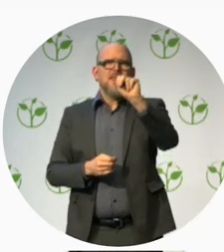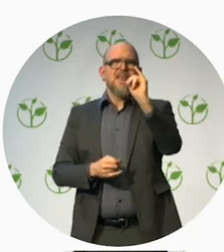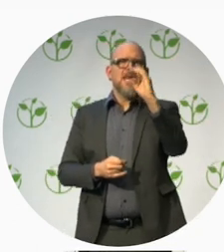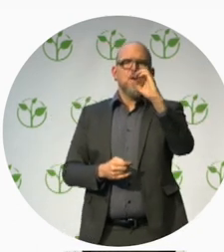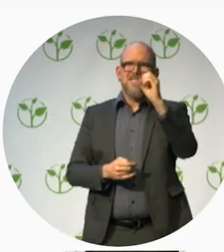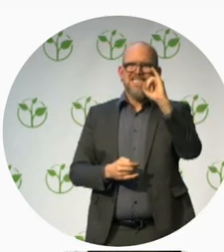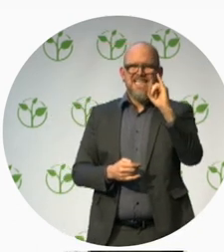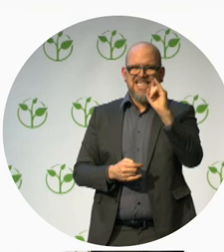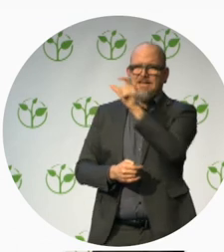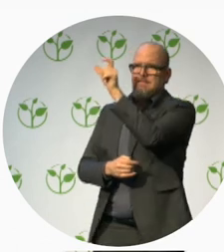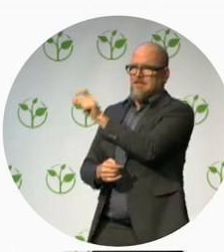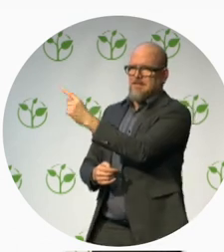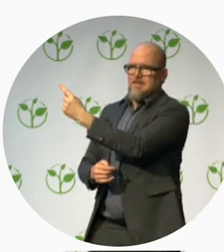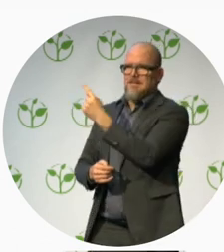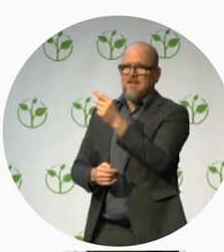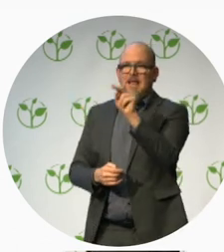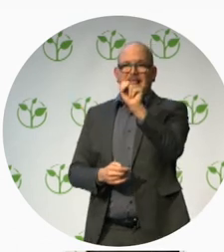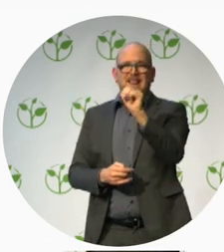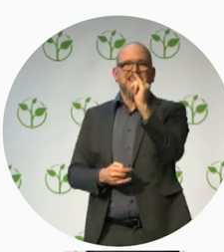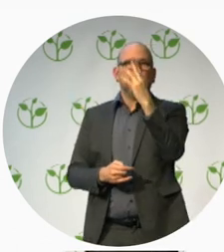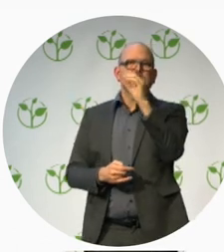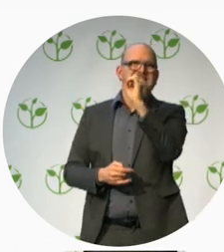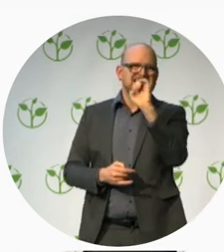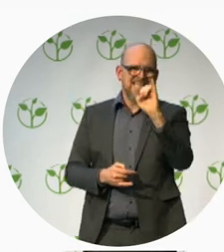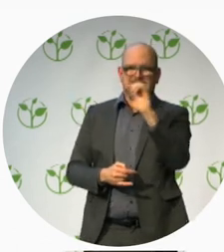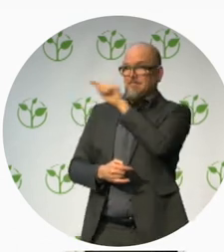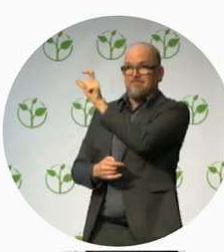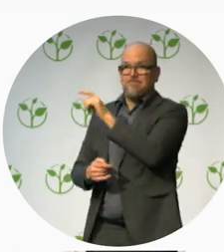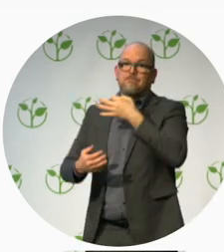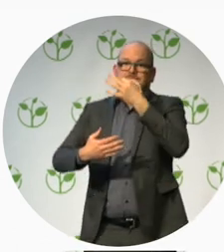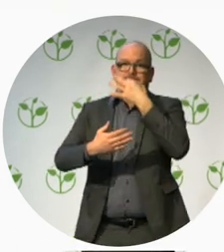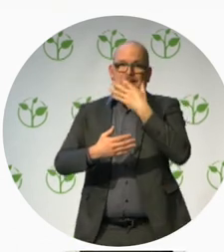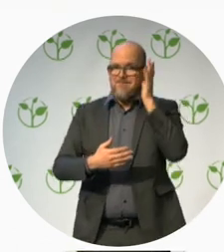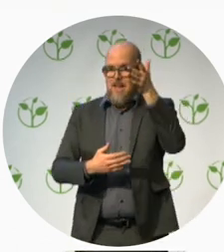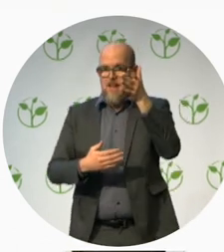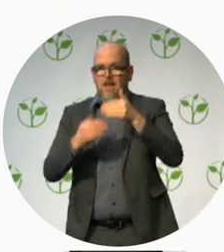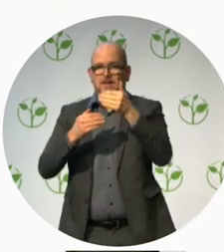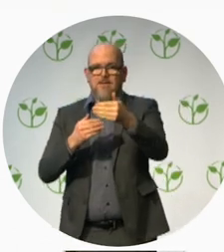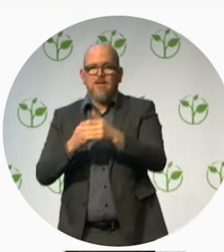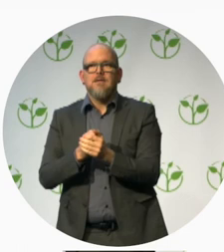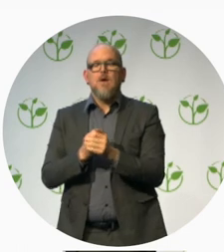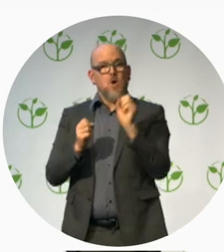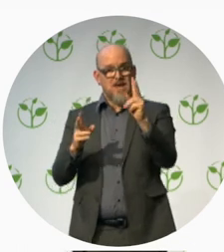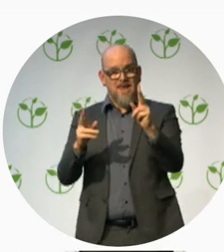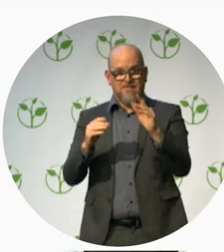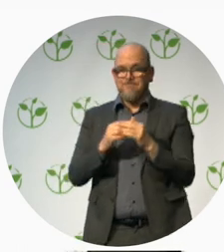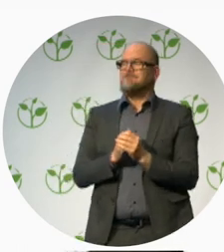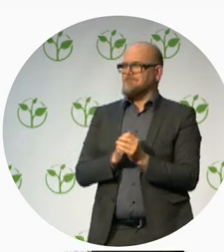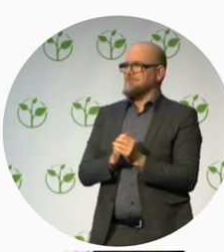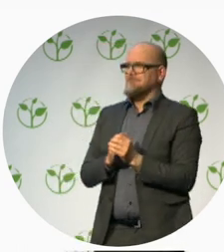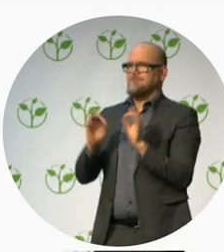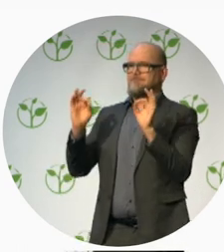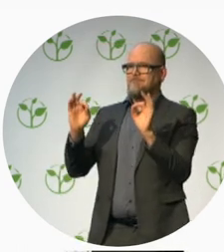and then we're going off to dinner. Have I made that clear? Yes. So you don't have me and Wilfred. So I am now